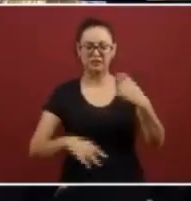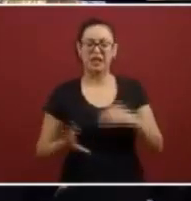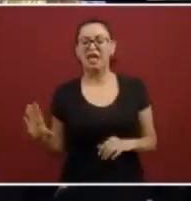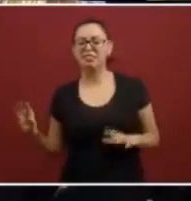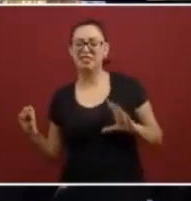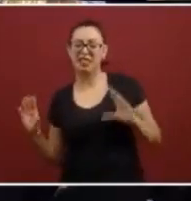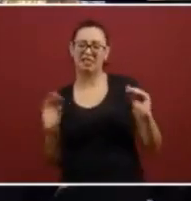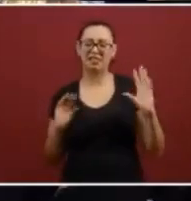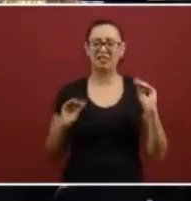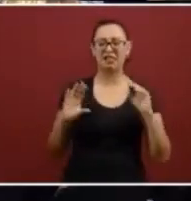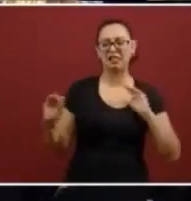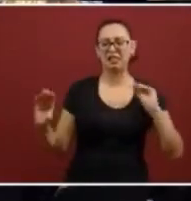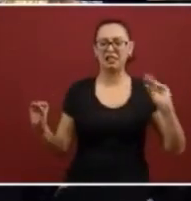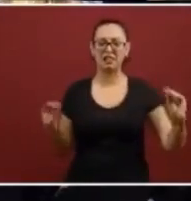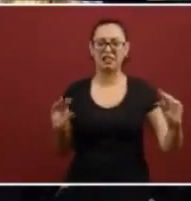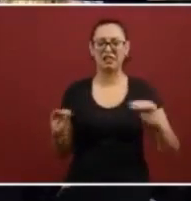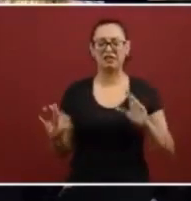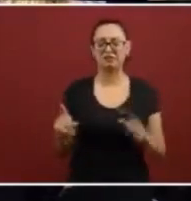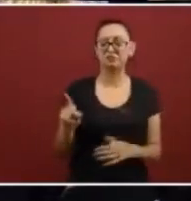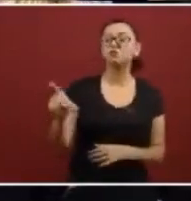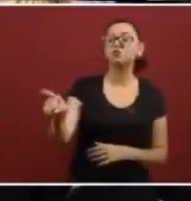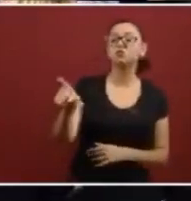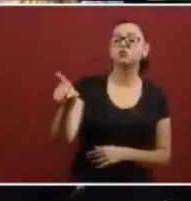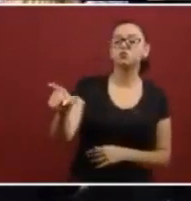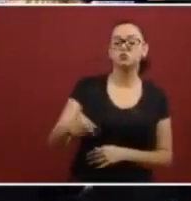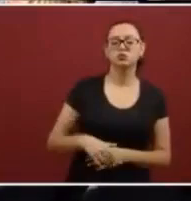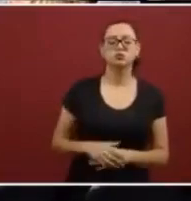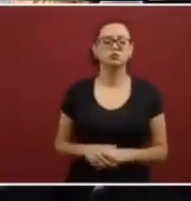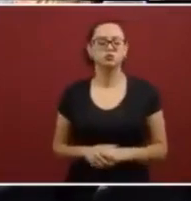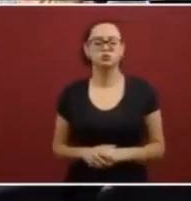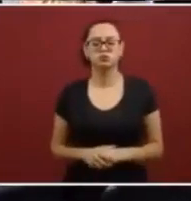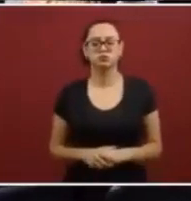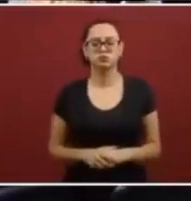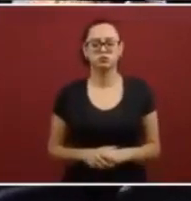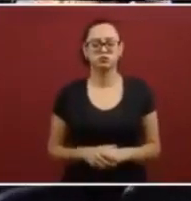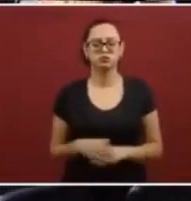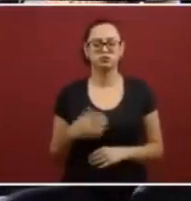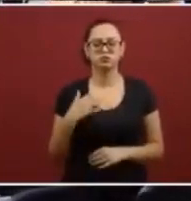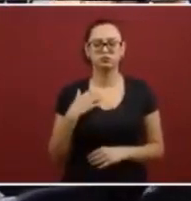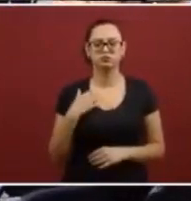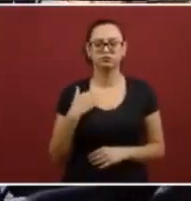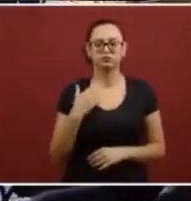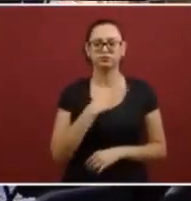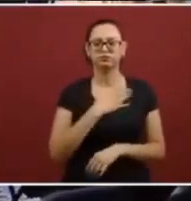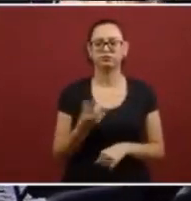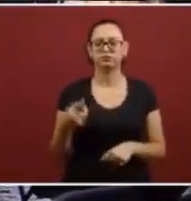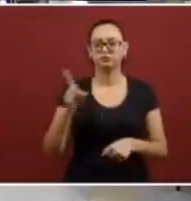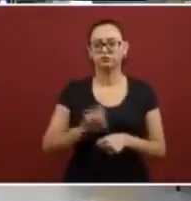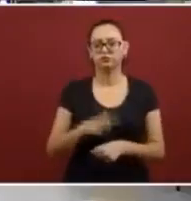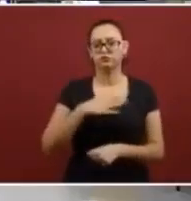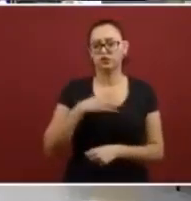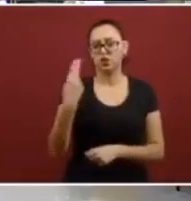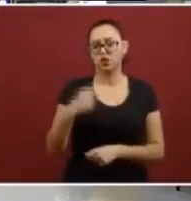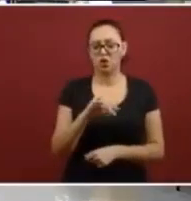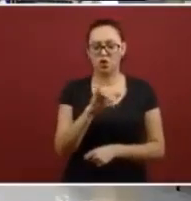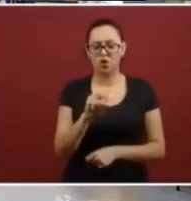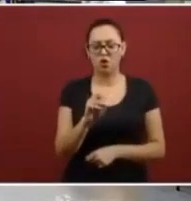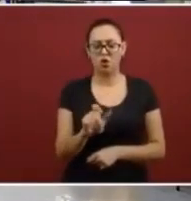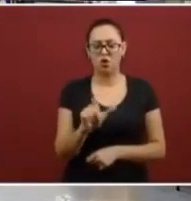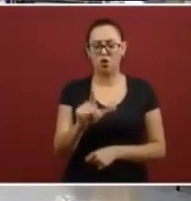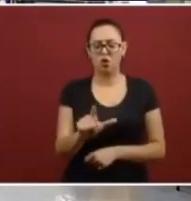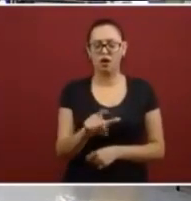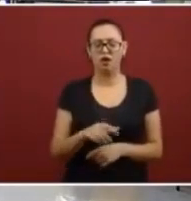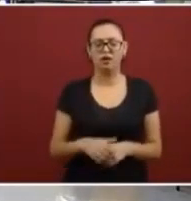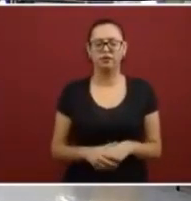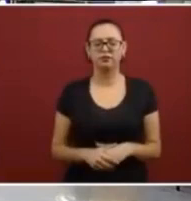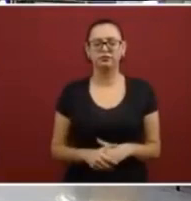no possibility of Vamos. education. So now he's going to. Buenos días, presidente. Joel Cruz, de XEU Radio del puerto de